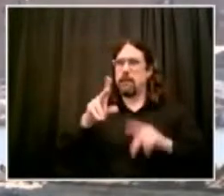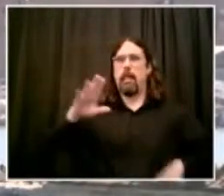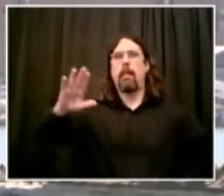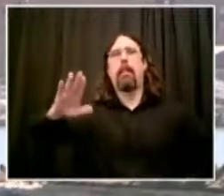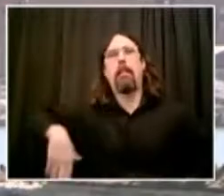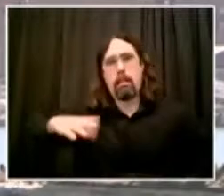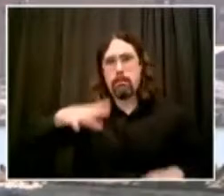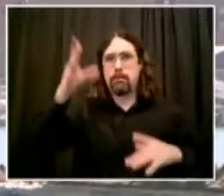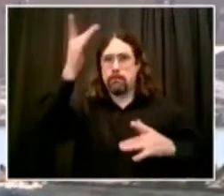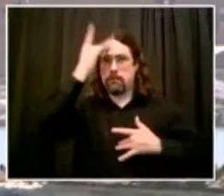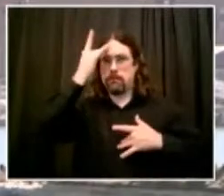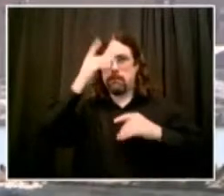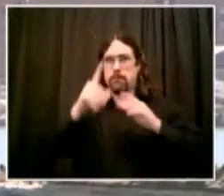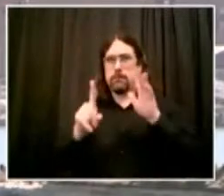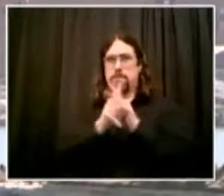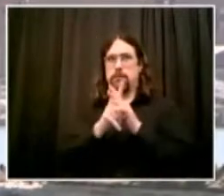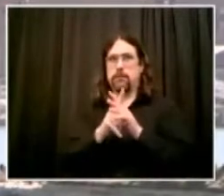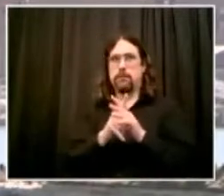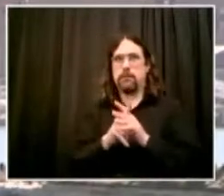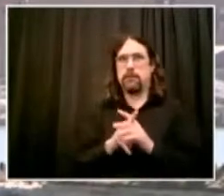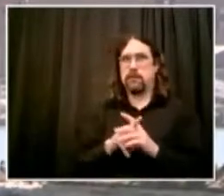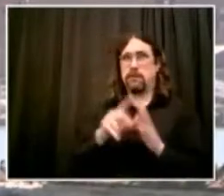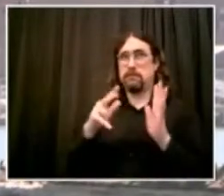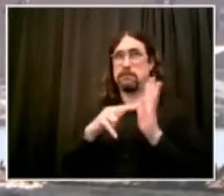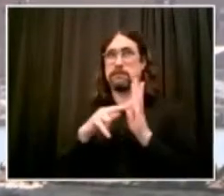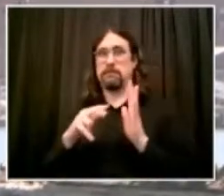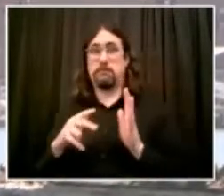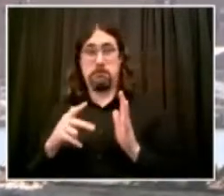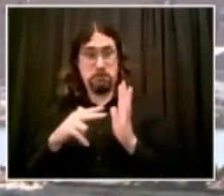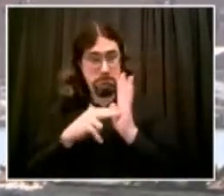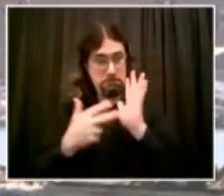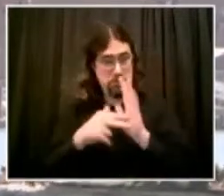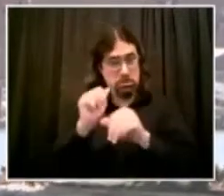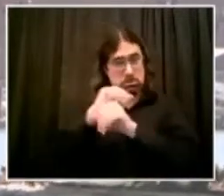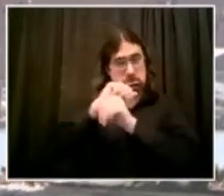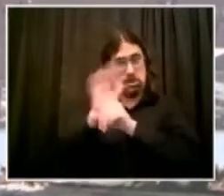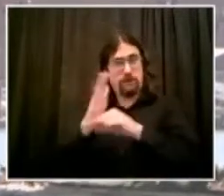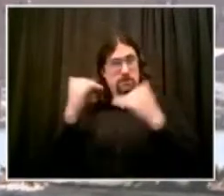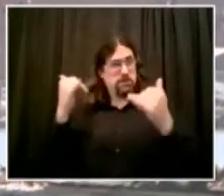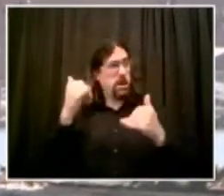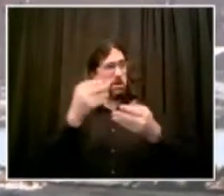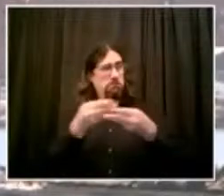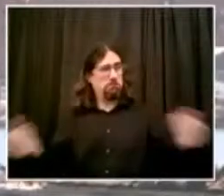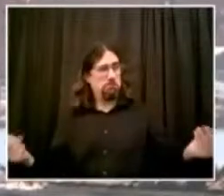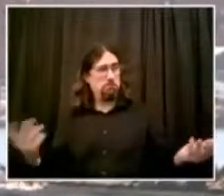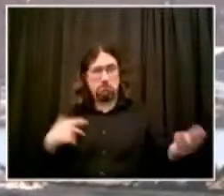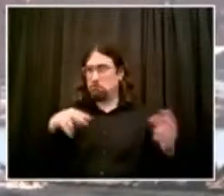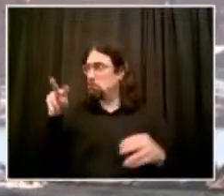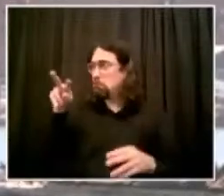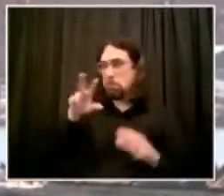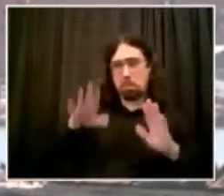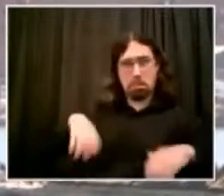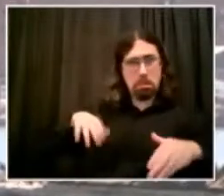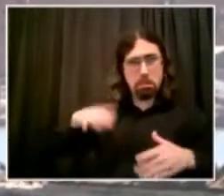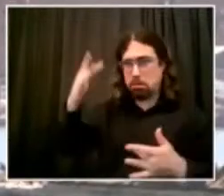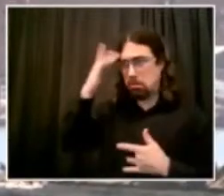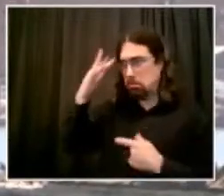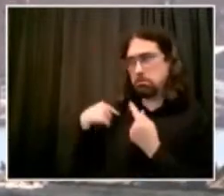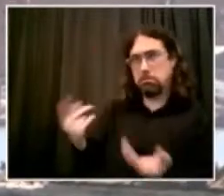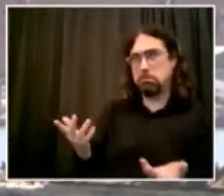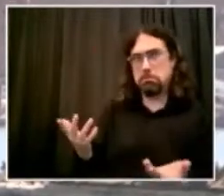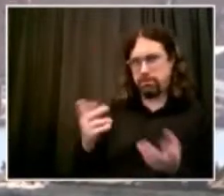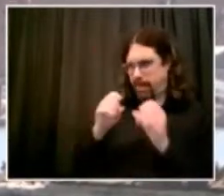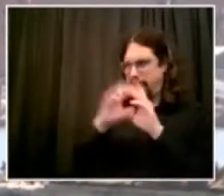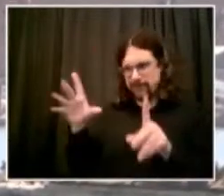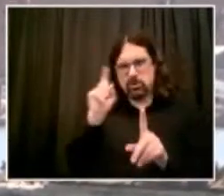think the commissioner will give you the more medically insightful answer, but I just want to remind you, thank God these were outdoor